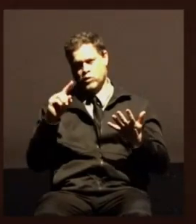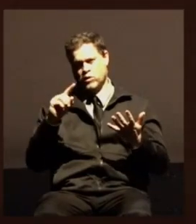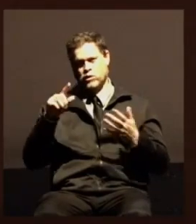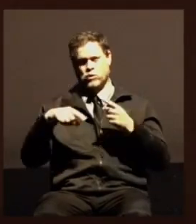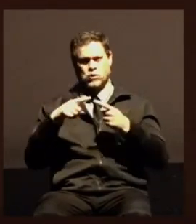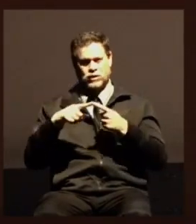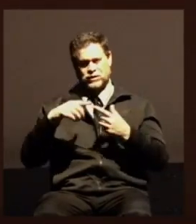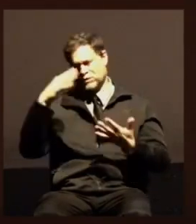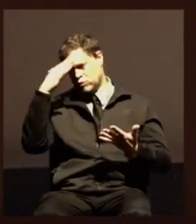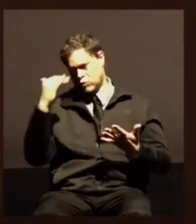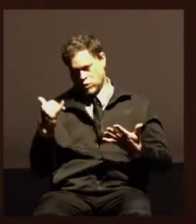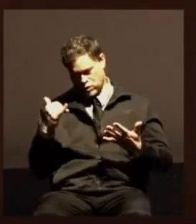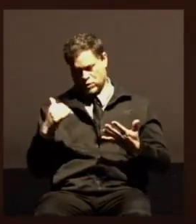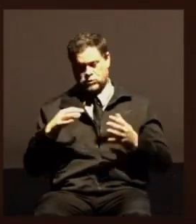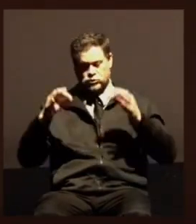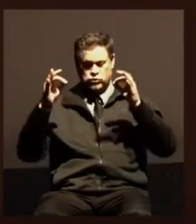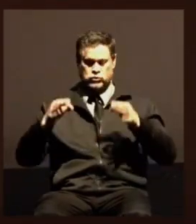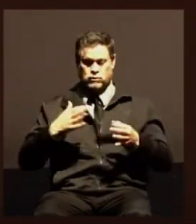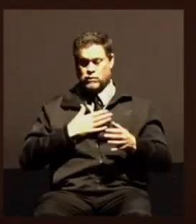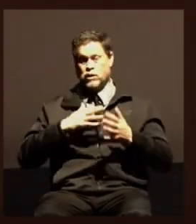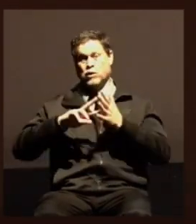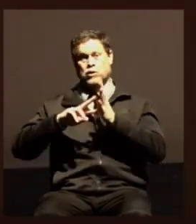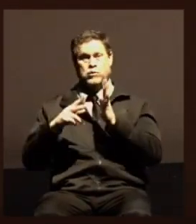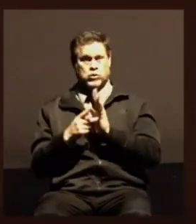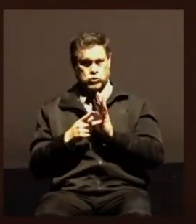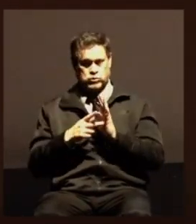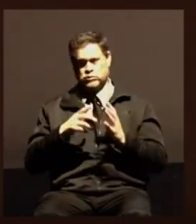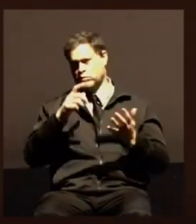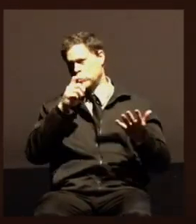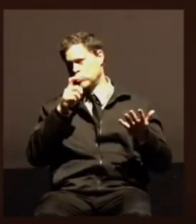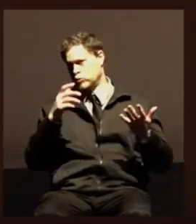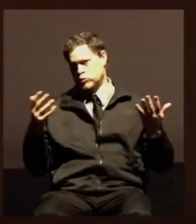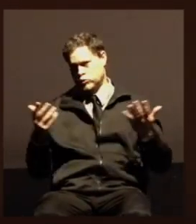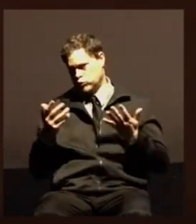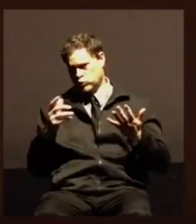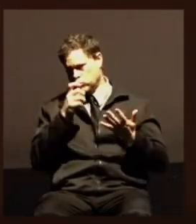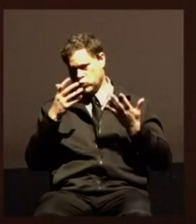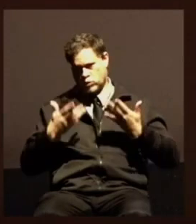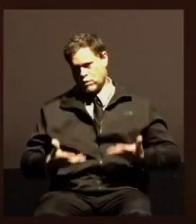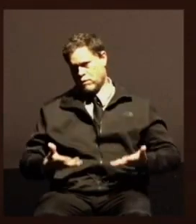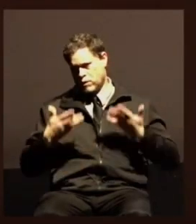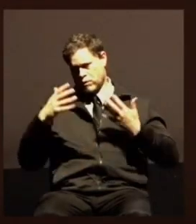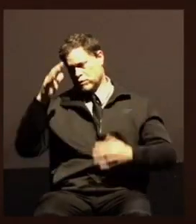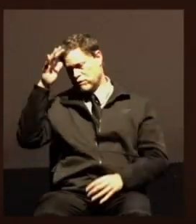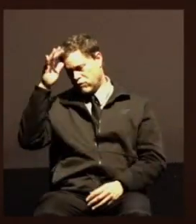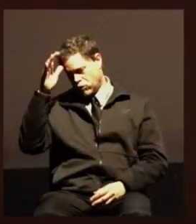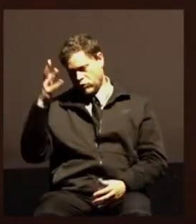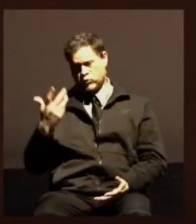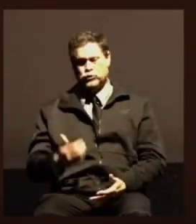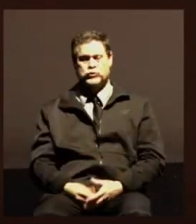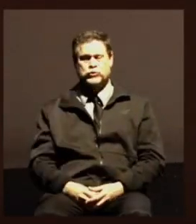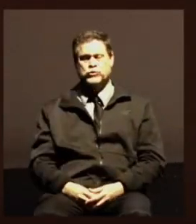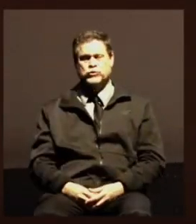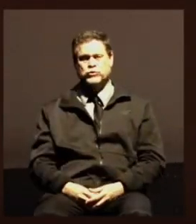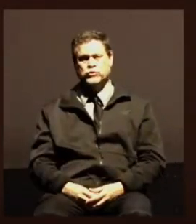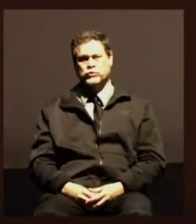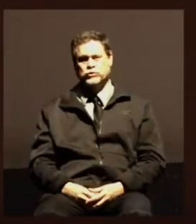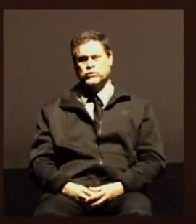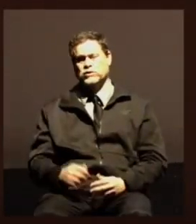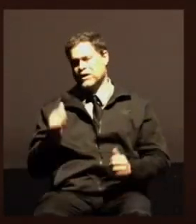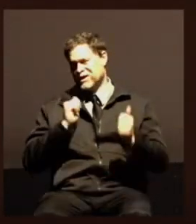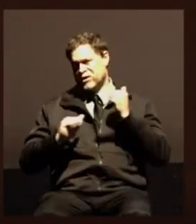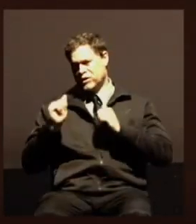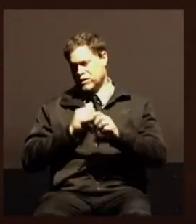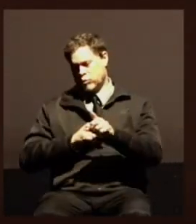why. So when determining my purpose, my who was, who am I? I was a father, I was an